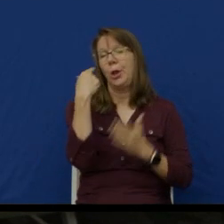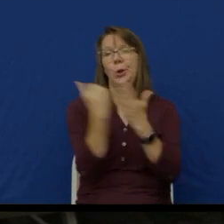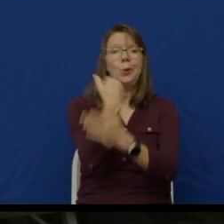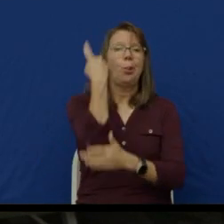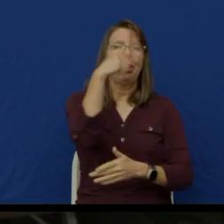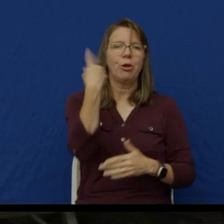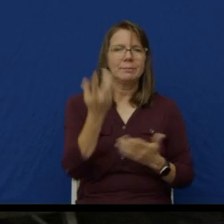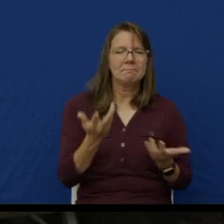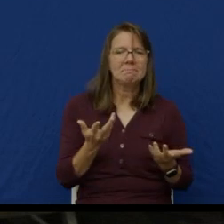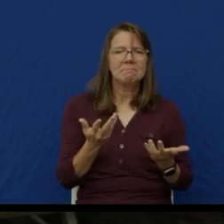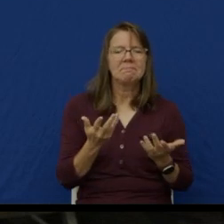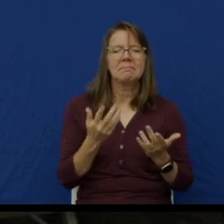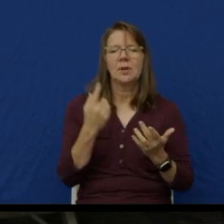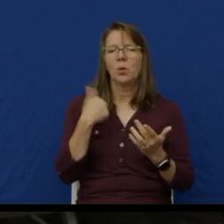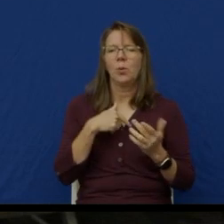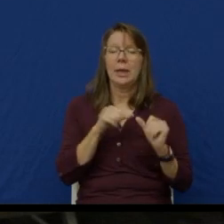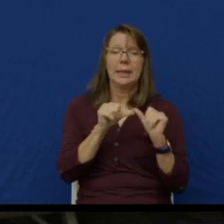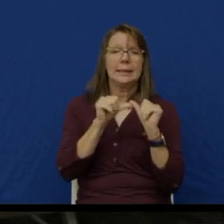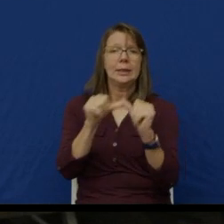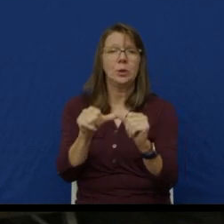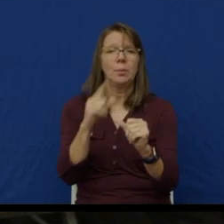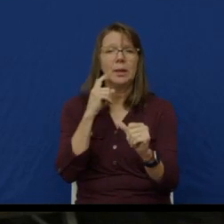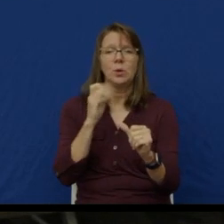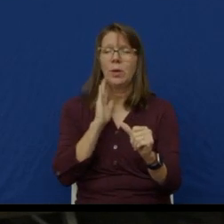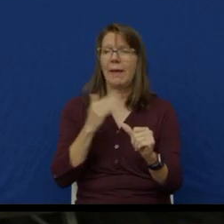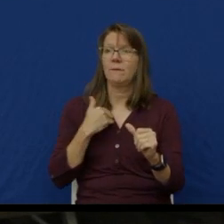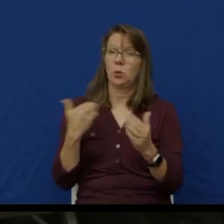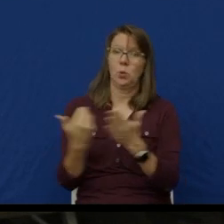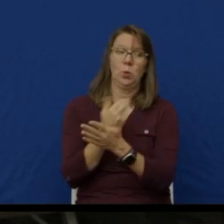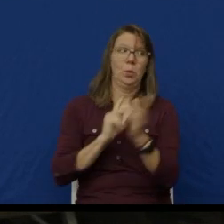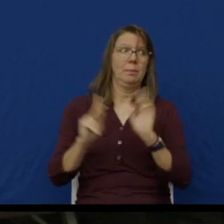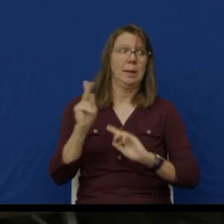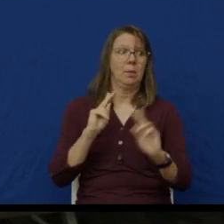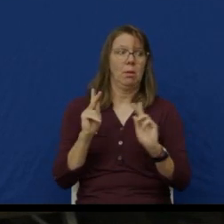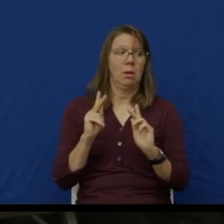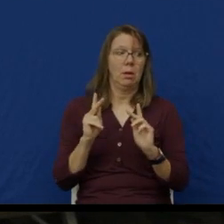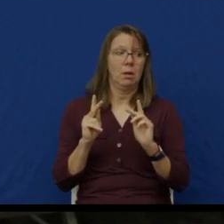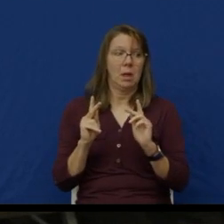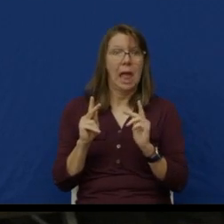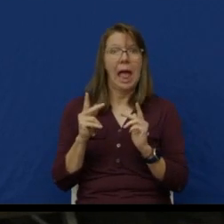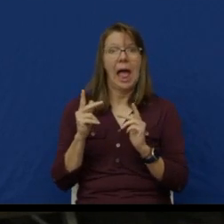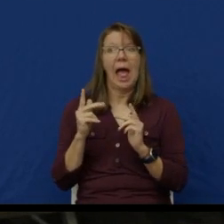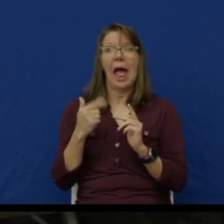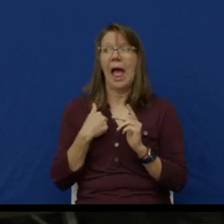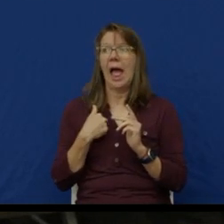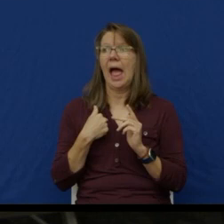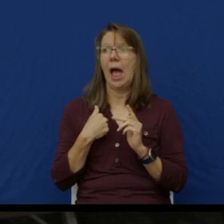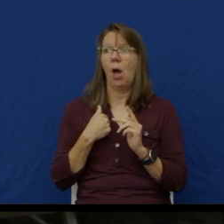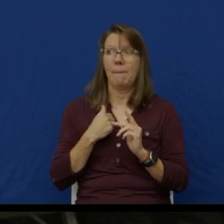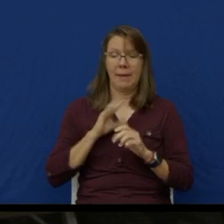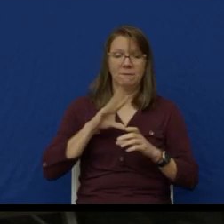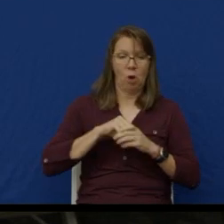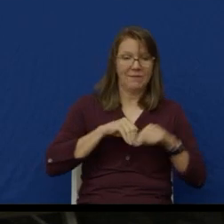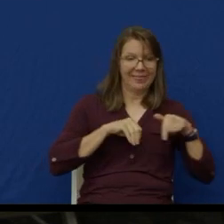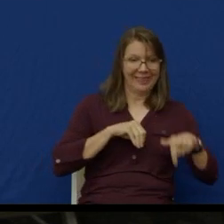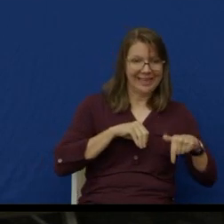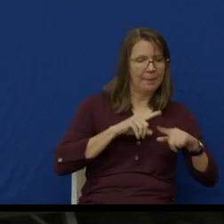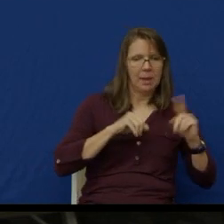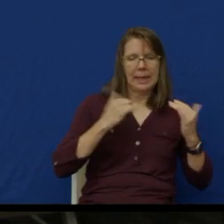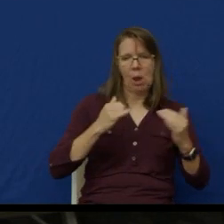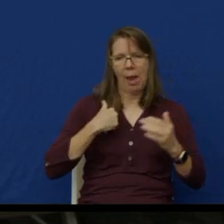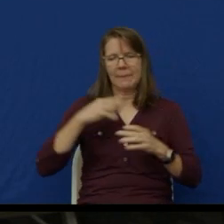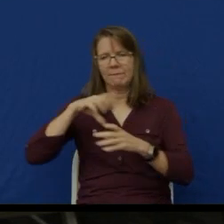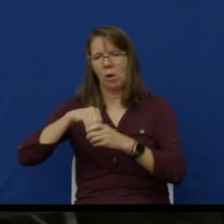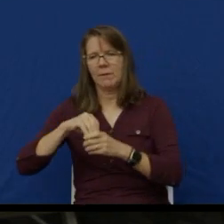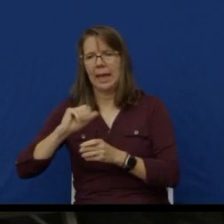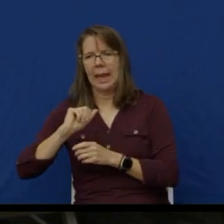continue, because you got new blood, because I was on this and I'm not on that anymore. I'm on an ATC. Others are on that in the